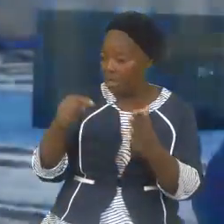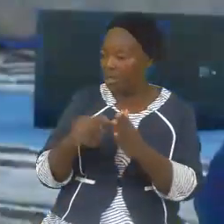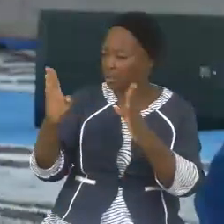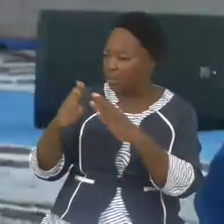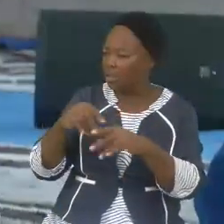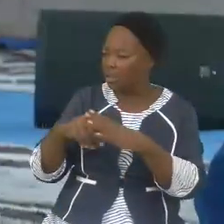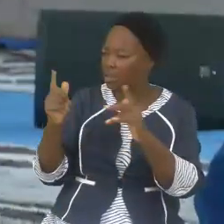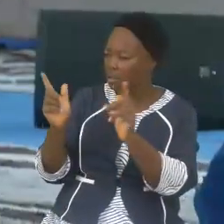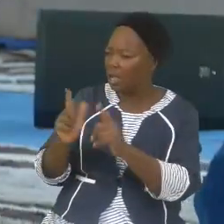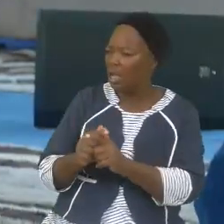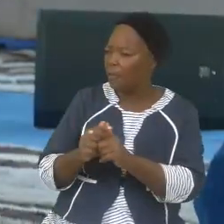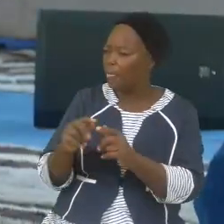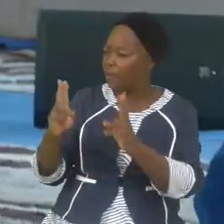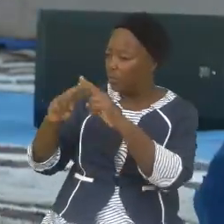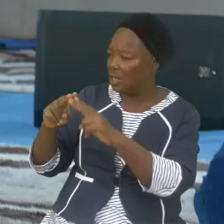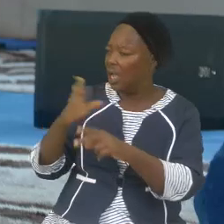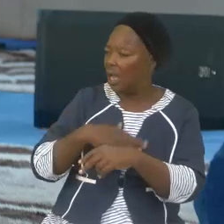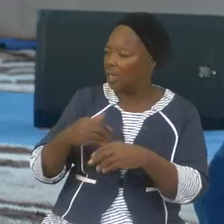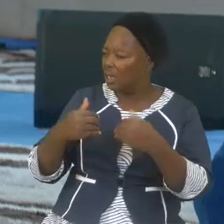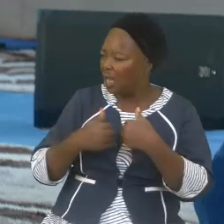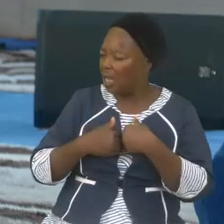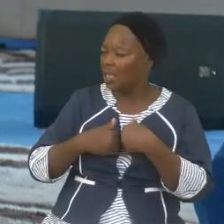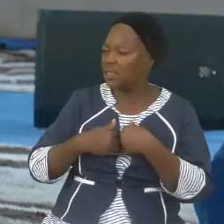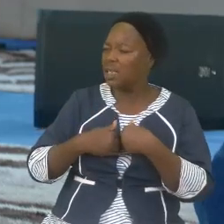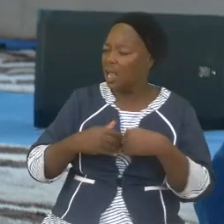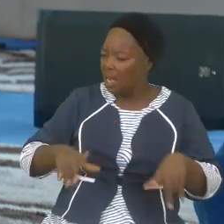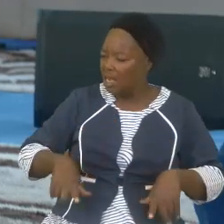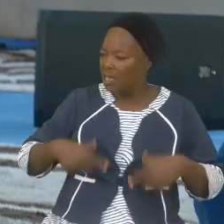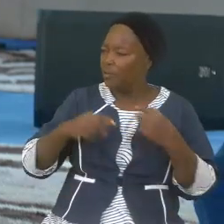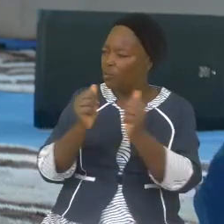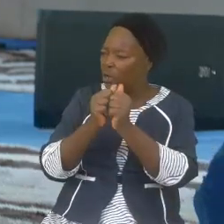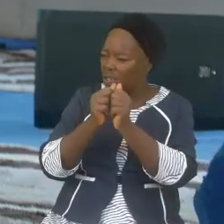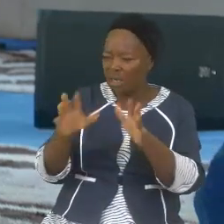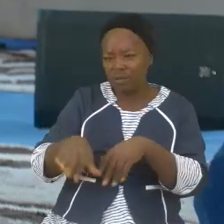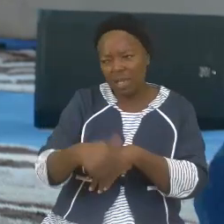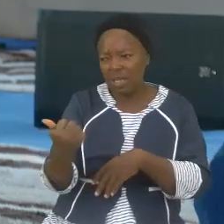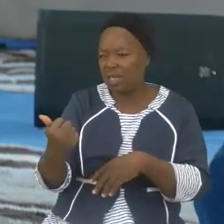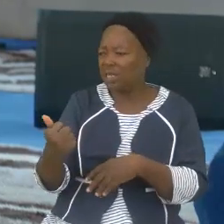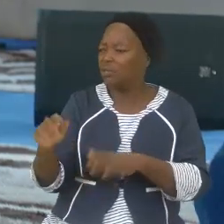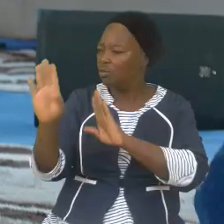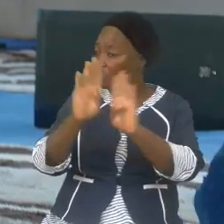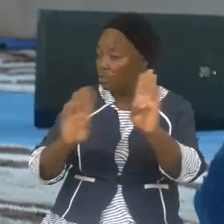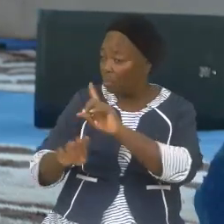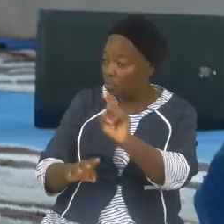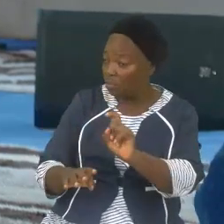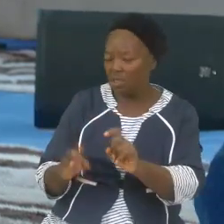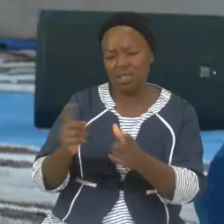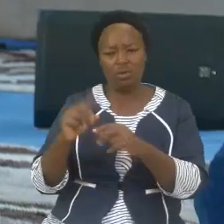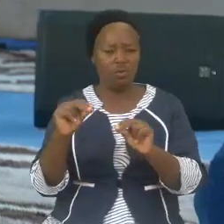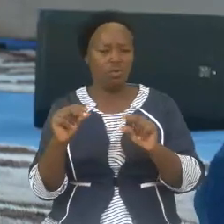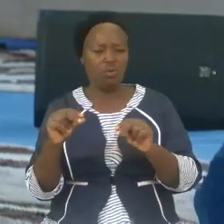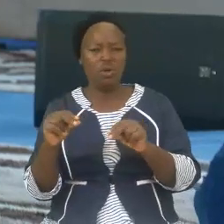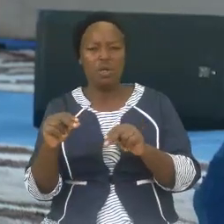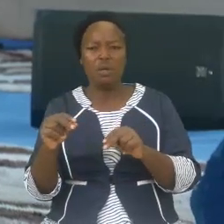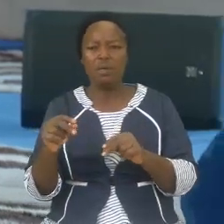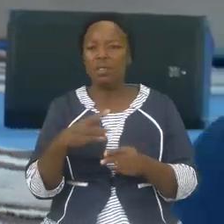city, and has never, nobody has ever seen trouble there before they got to there? They said nobody. We say it's because